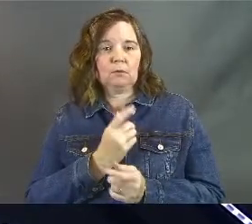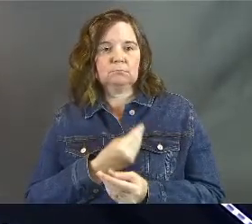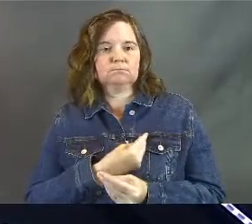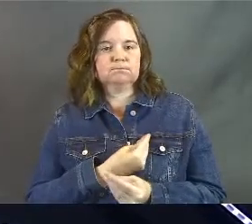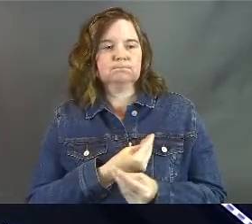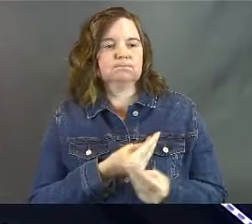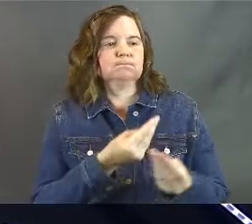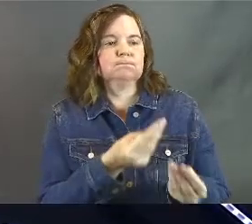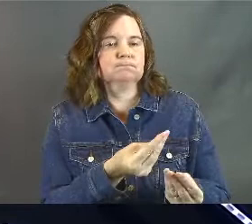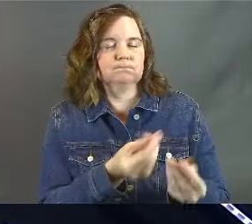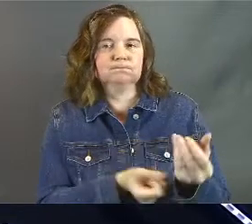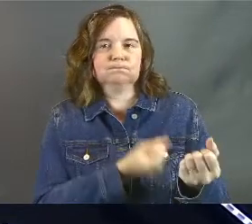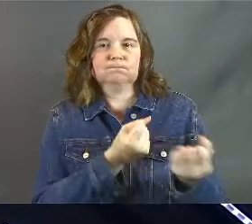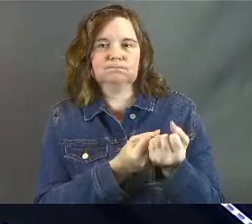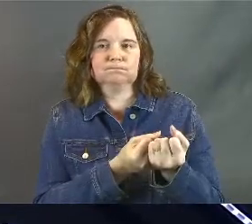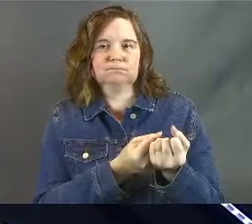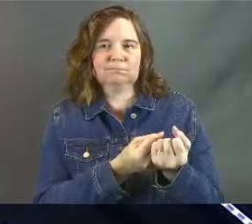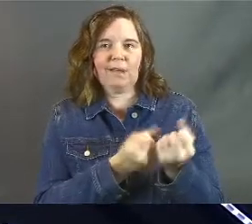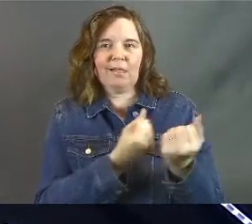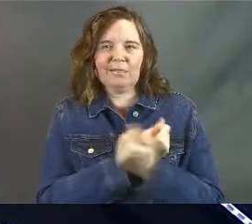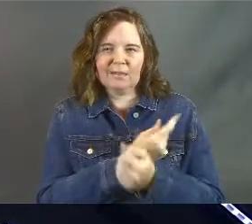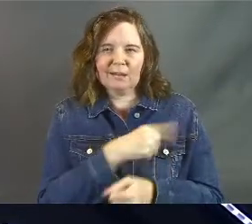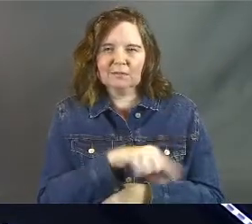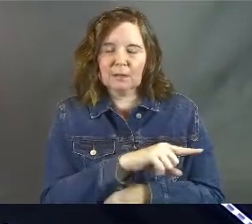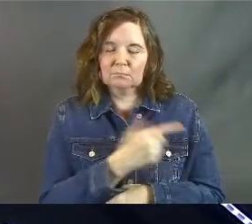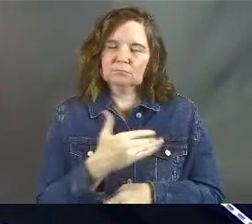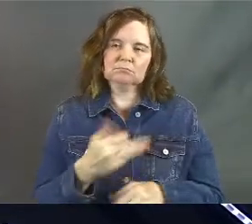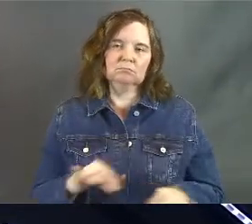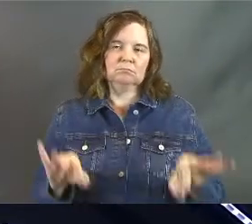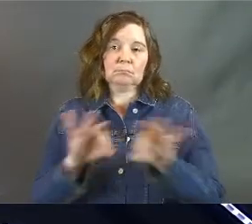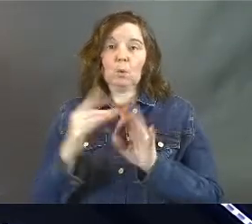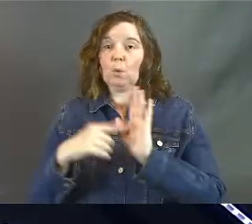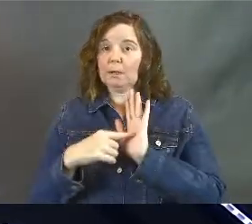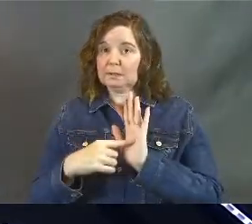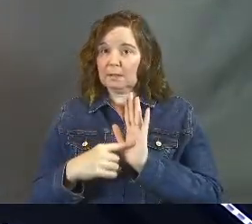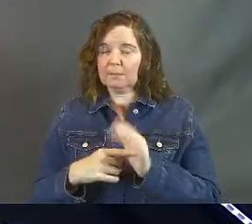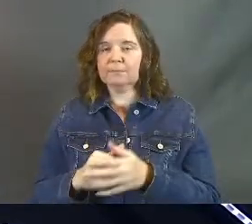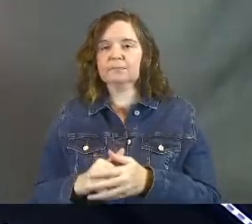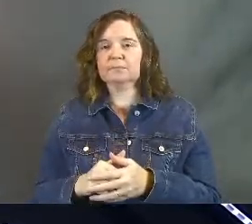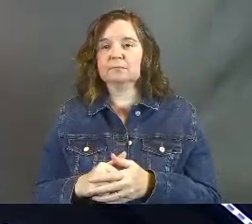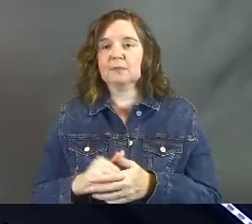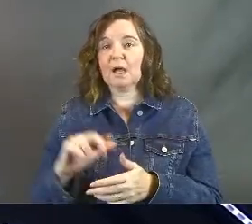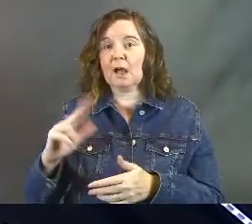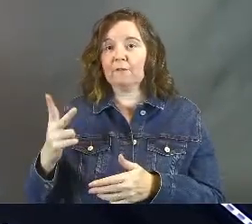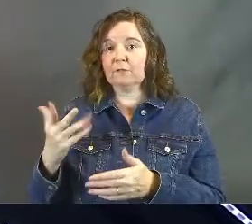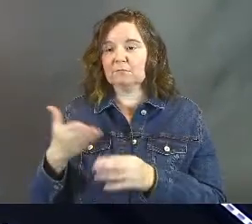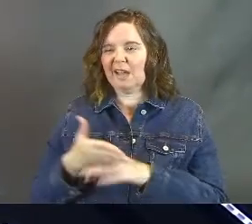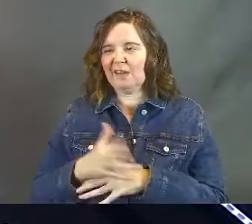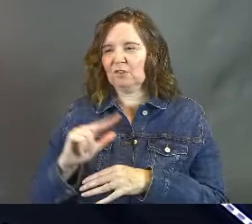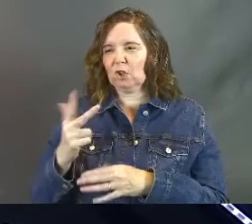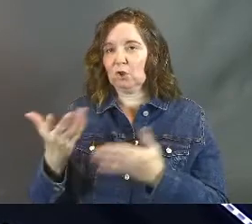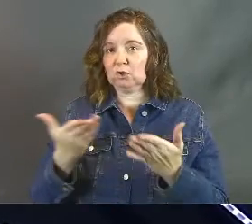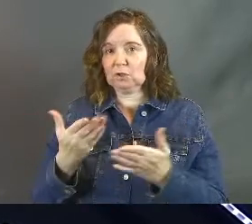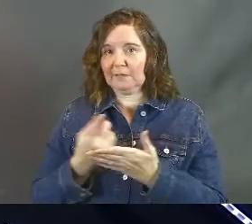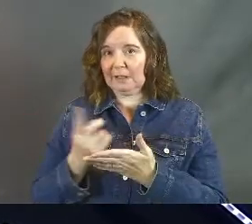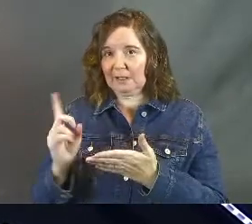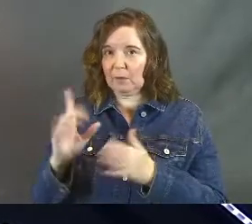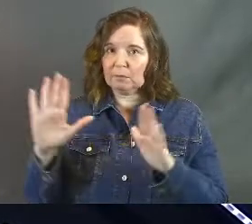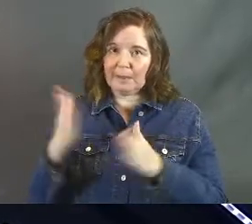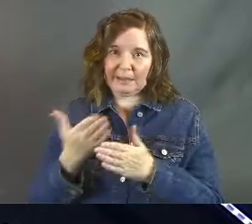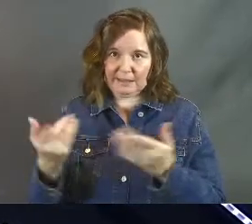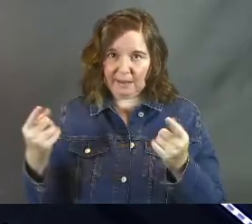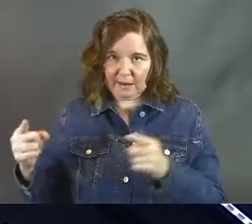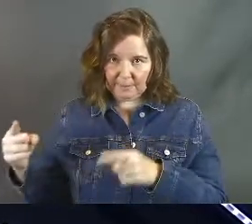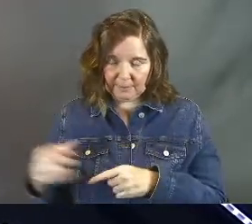who are in your out-group. It's so, so important. Here's one example of that. After third service last week, this was an amazing thing